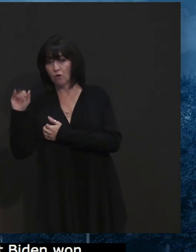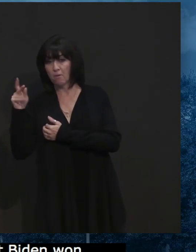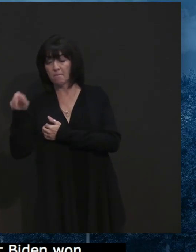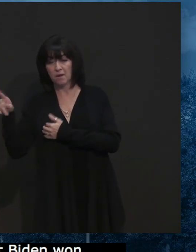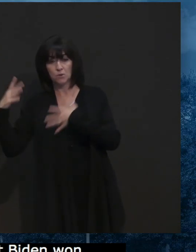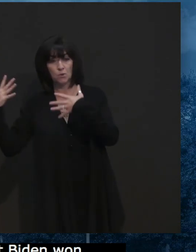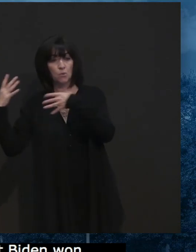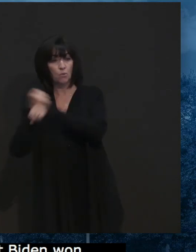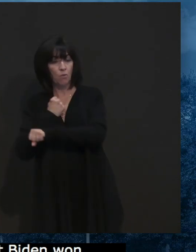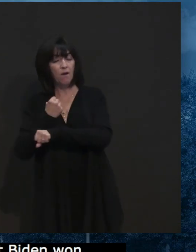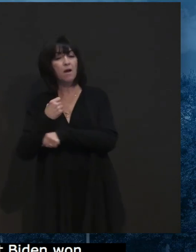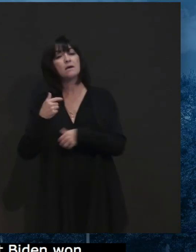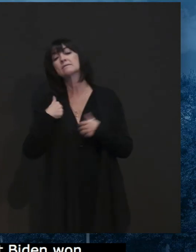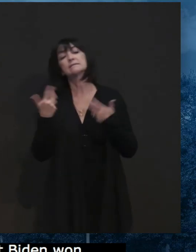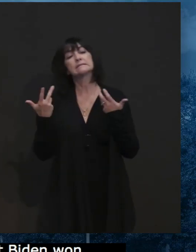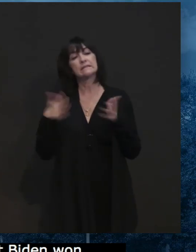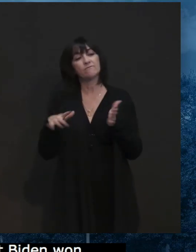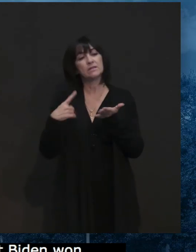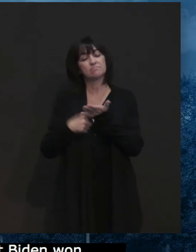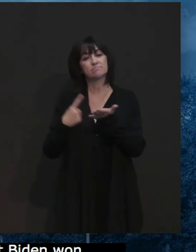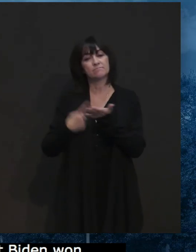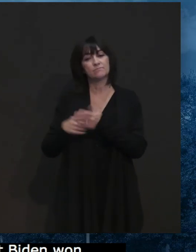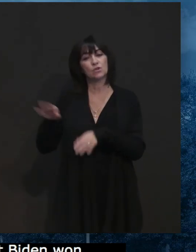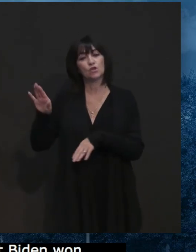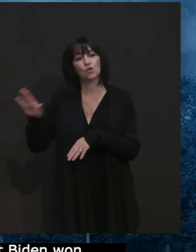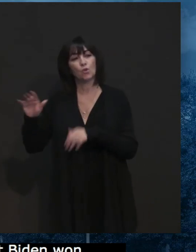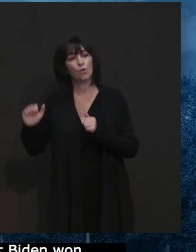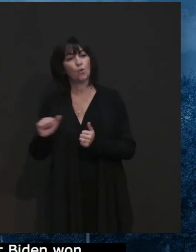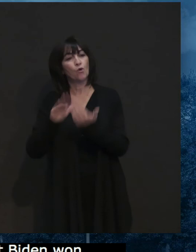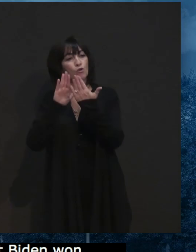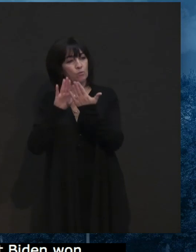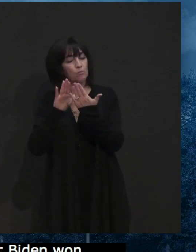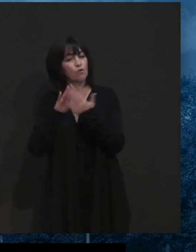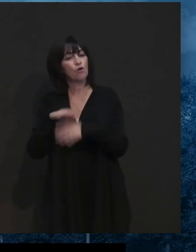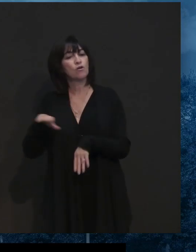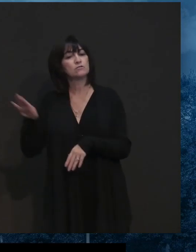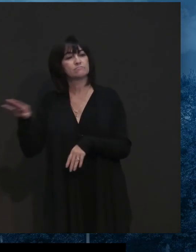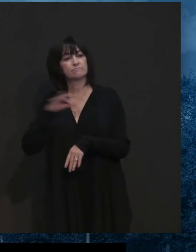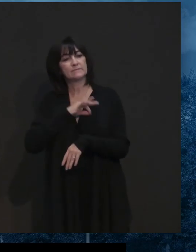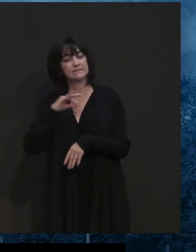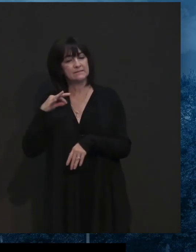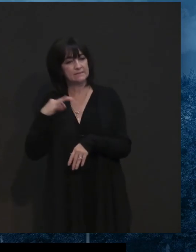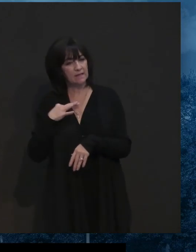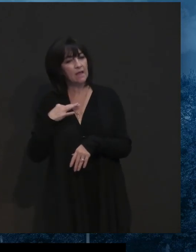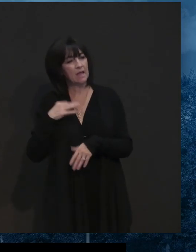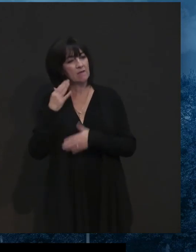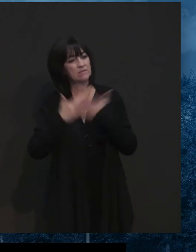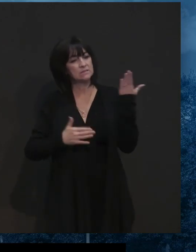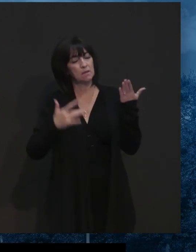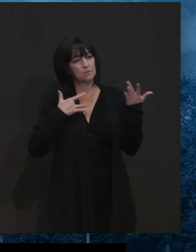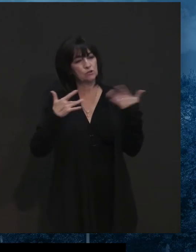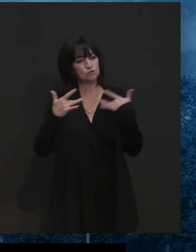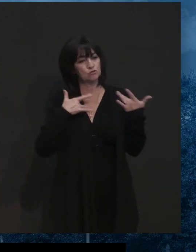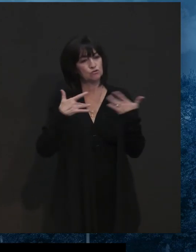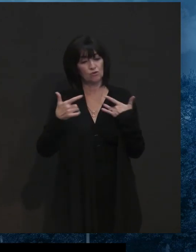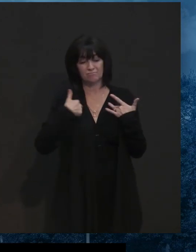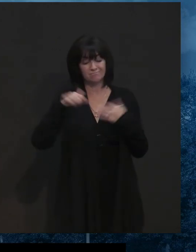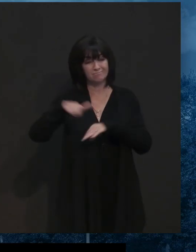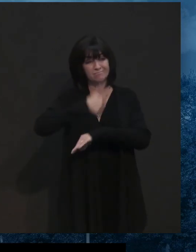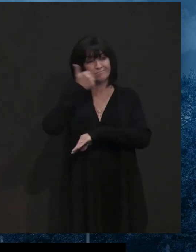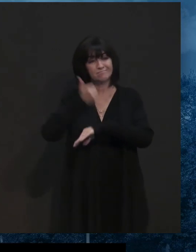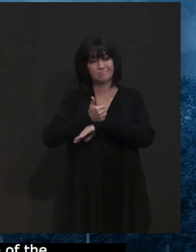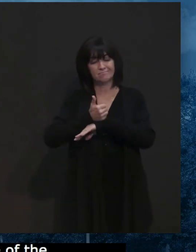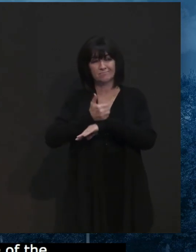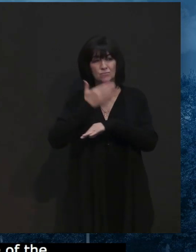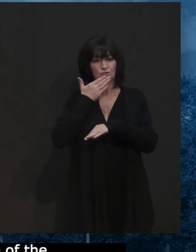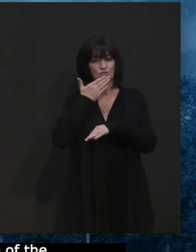staff with respect to their approach and maybe some of the concerns that we have. We've put together a really strong team,